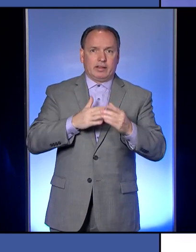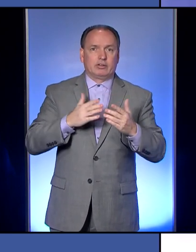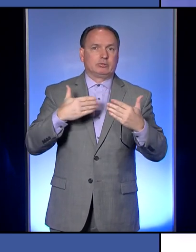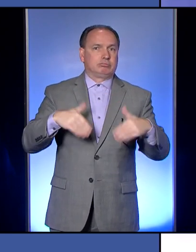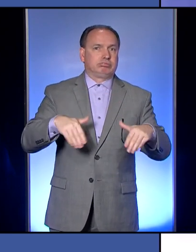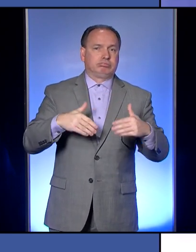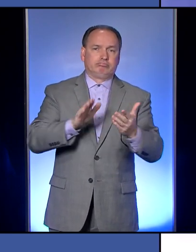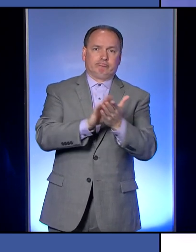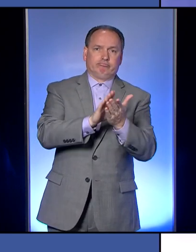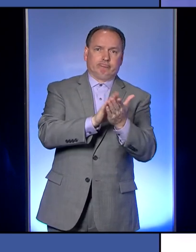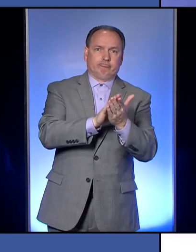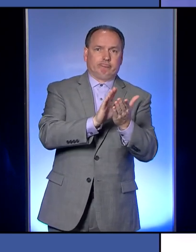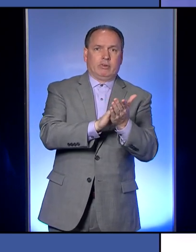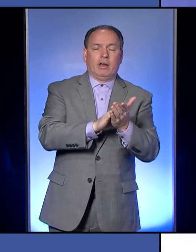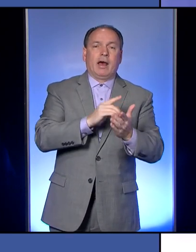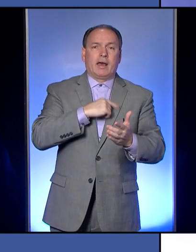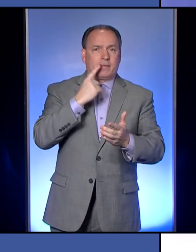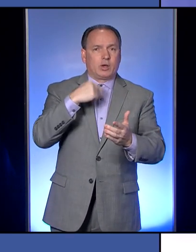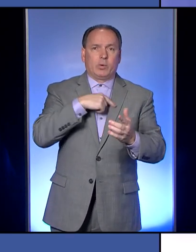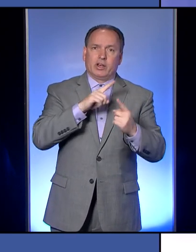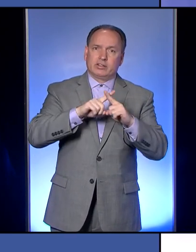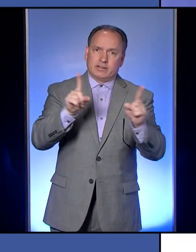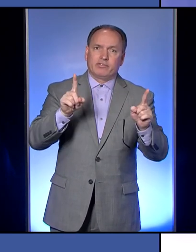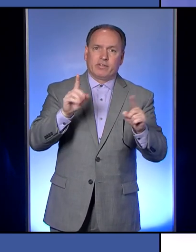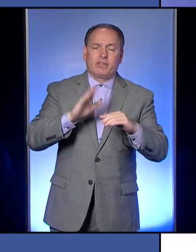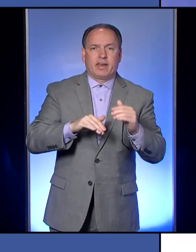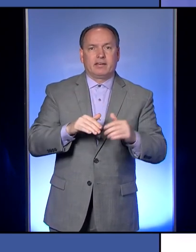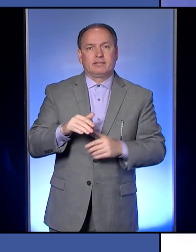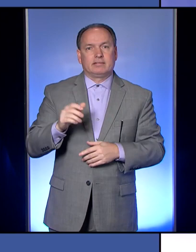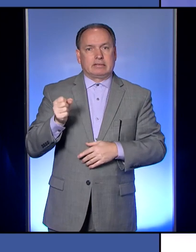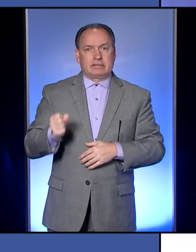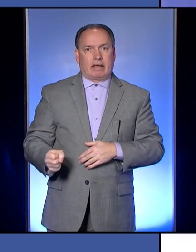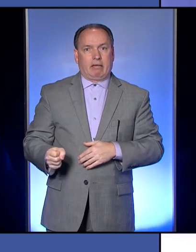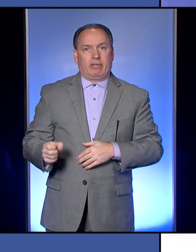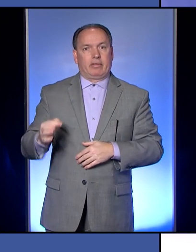So I do think we're somewhat different than south of us.